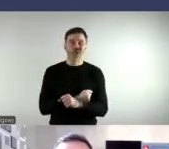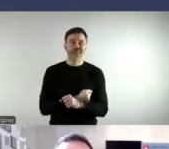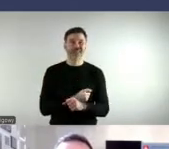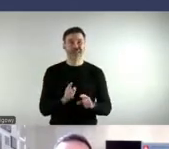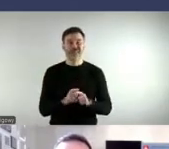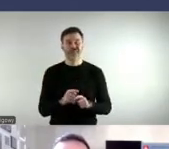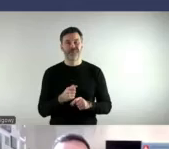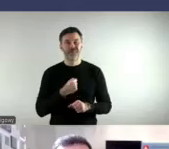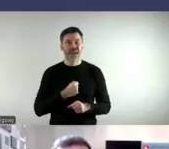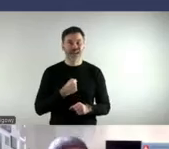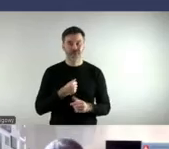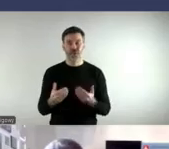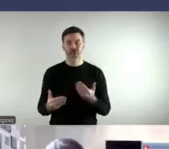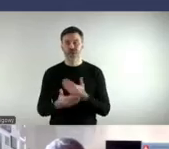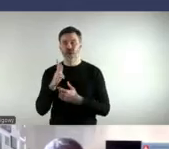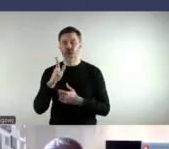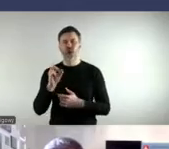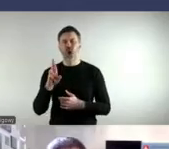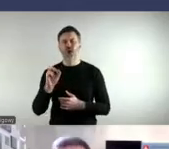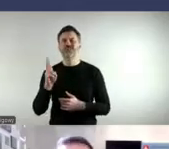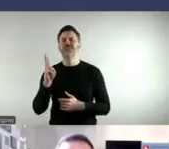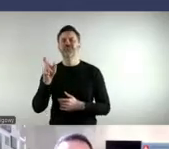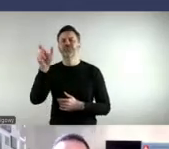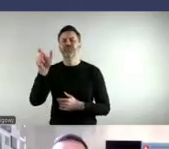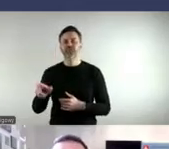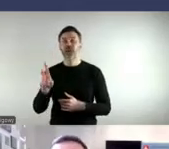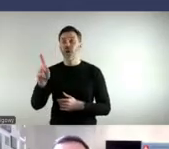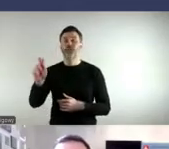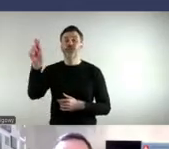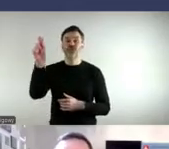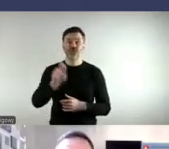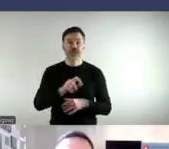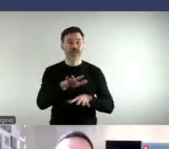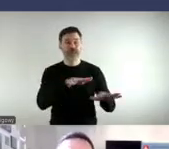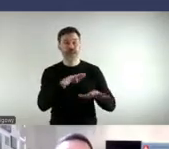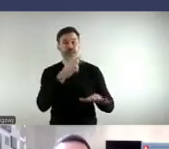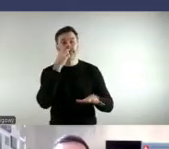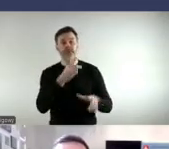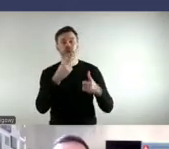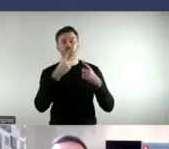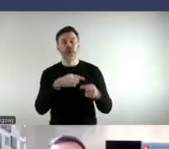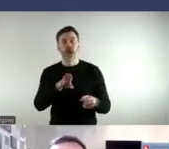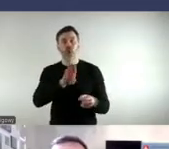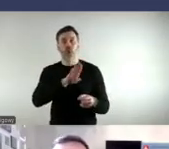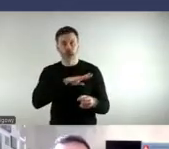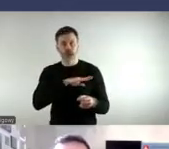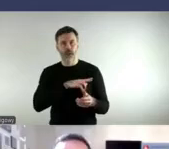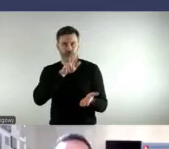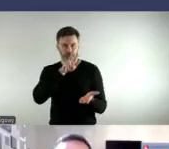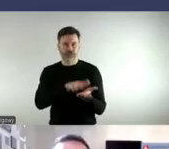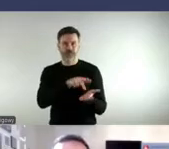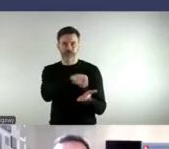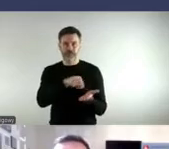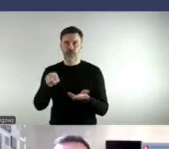This is the problem of the county heads of counties. We don't have. These are people who have to state the